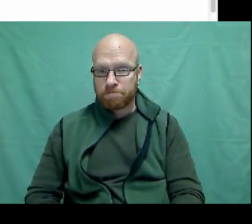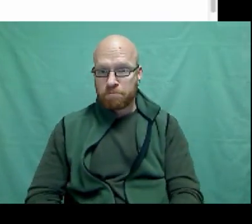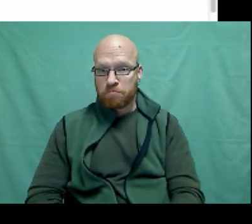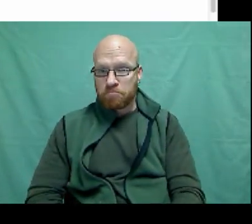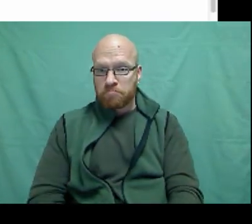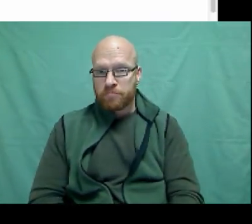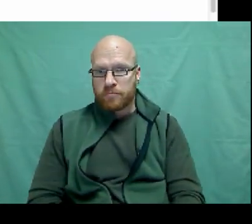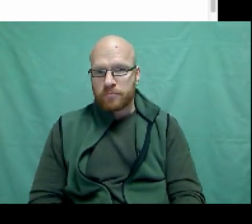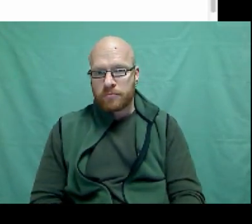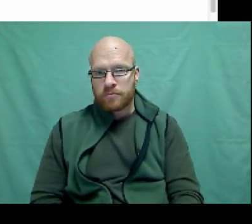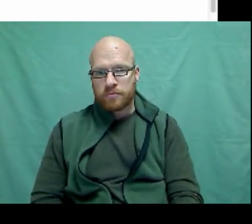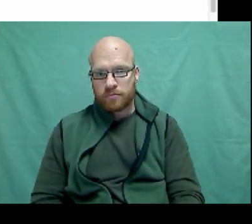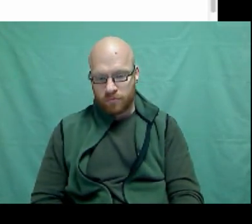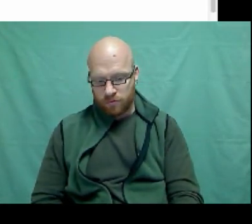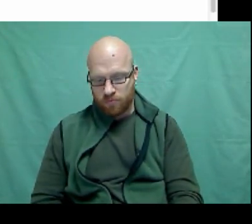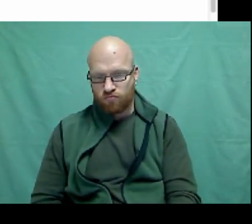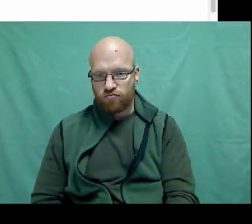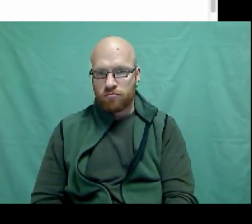that means now.